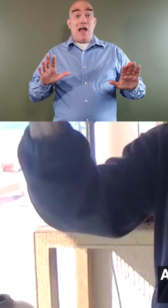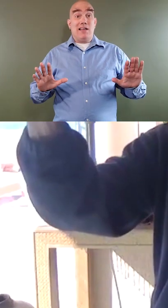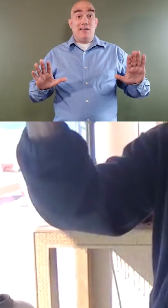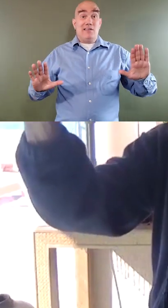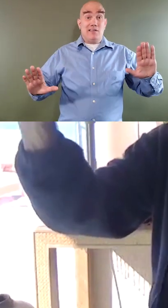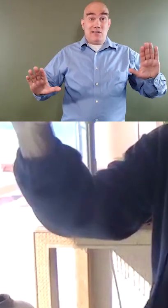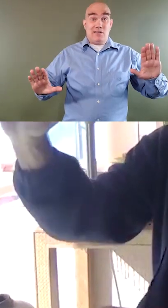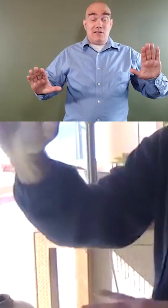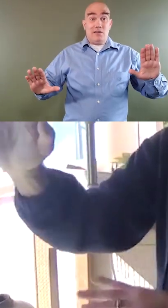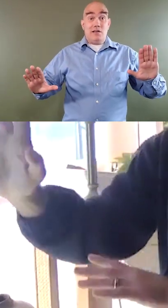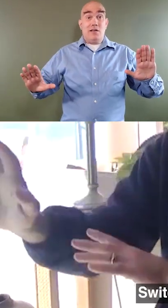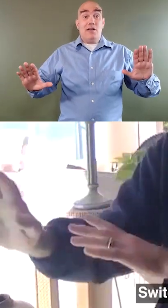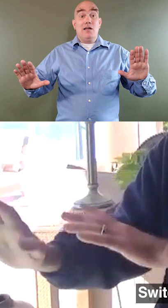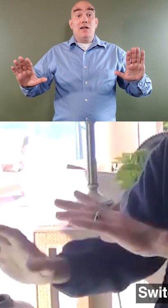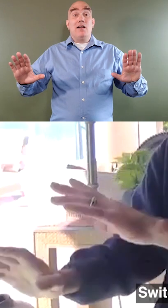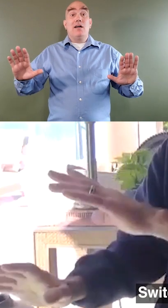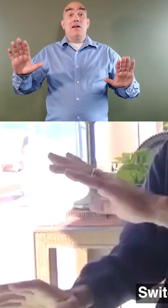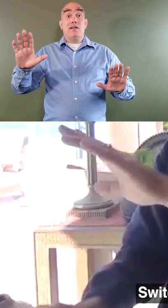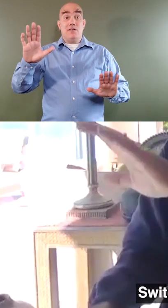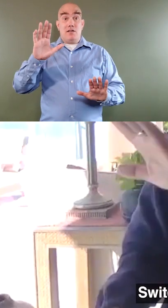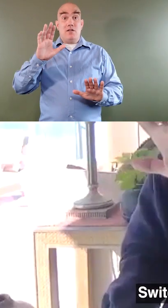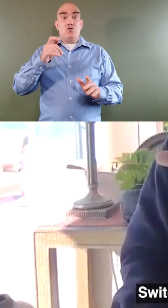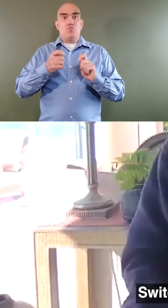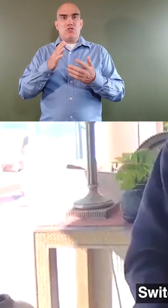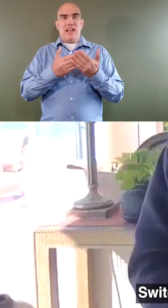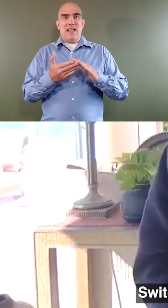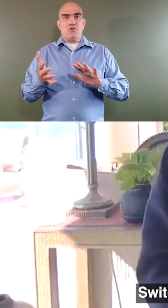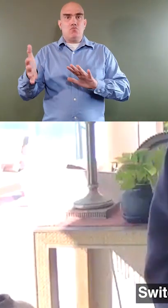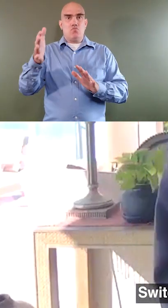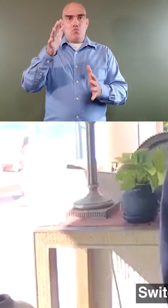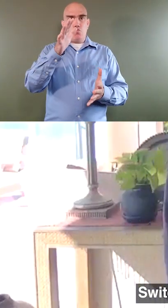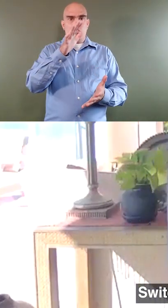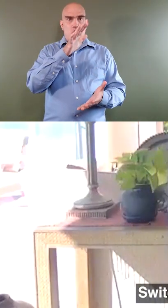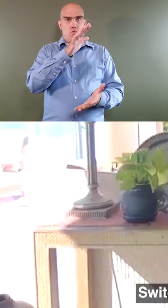hands left. Switching the hands.